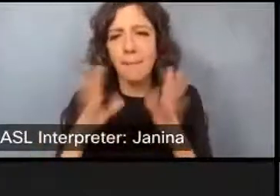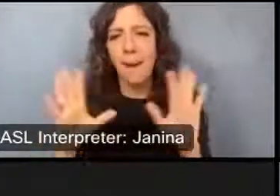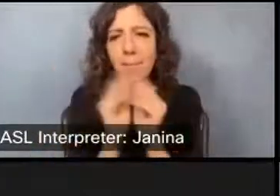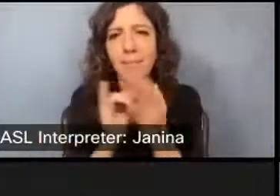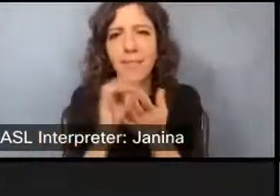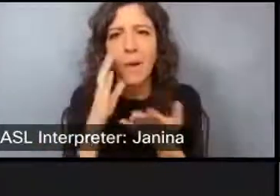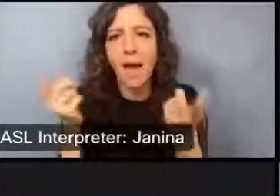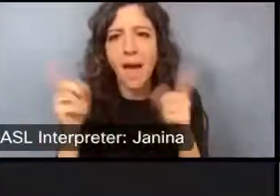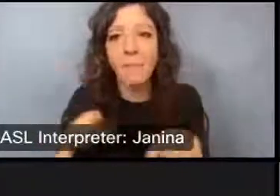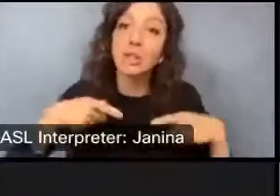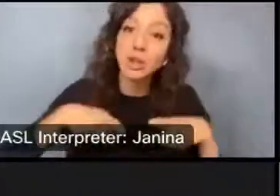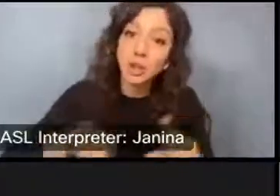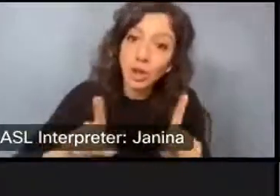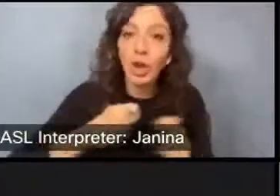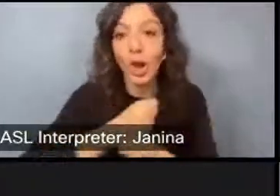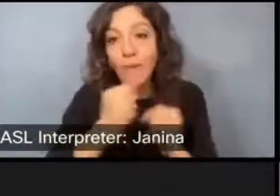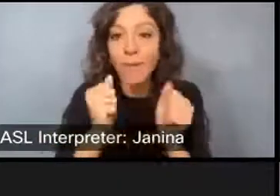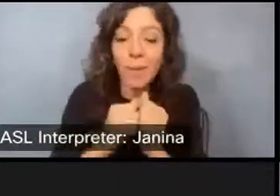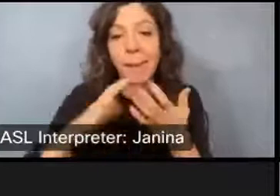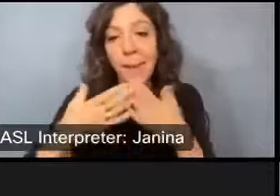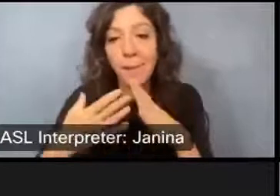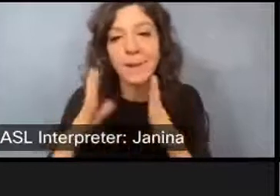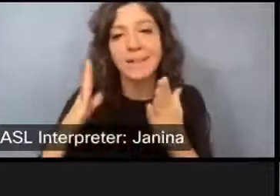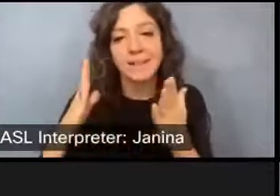during Coffee with Community Services. So we'll talk a little bit more about that.